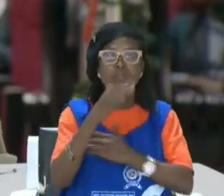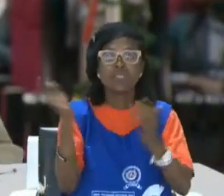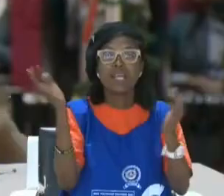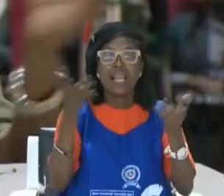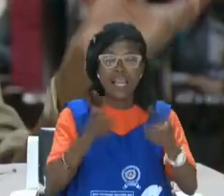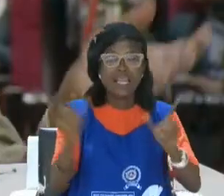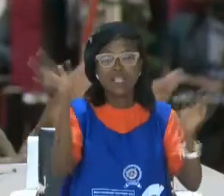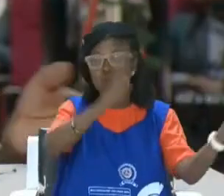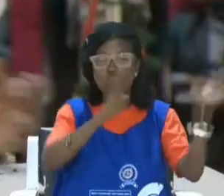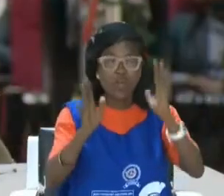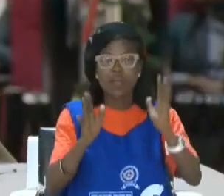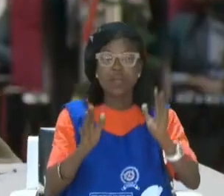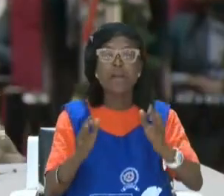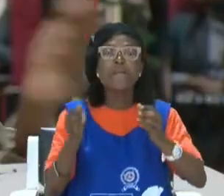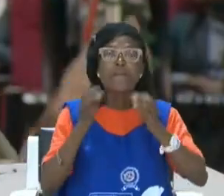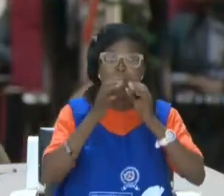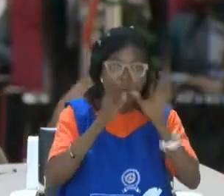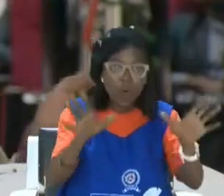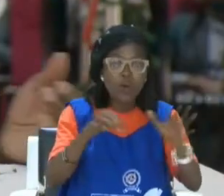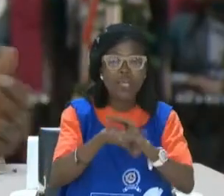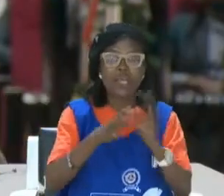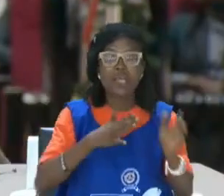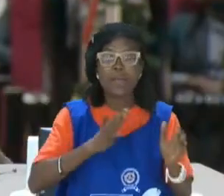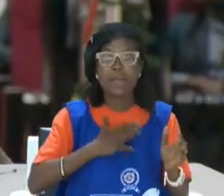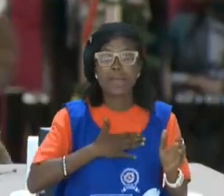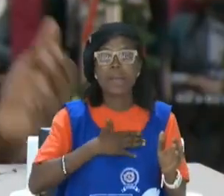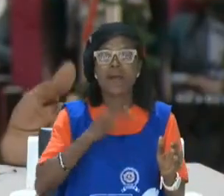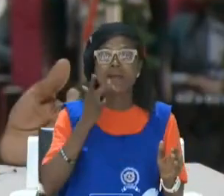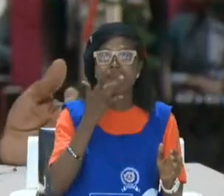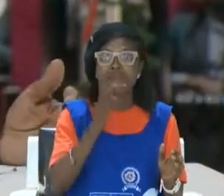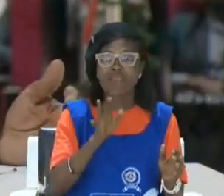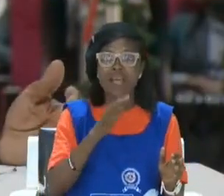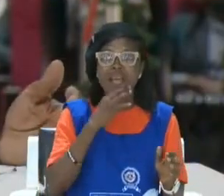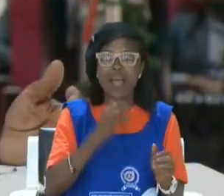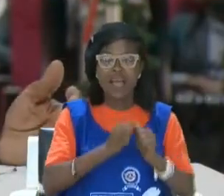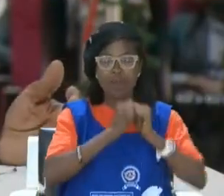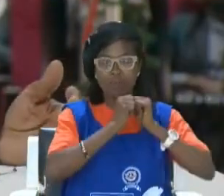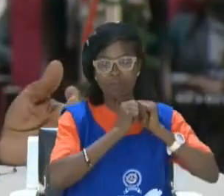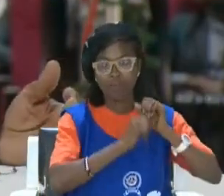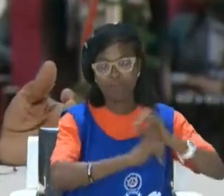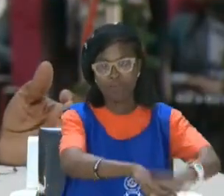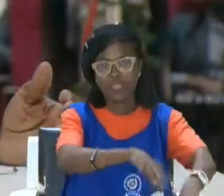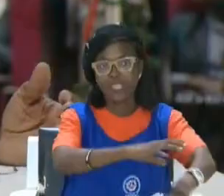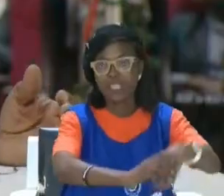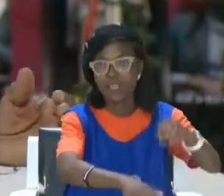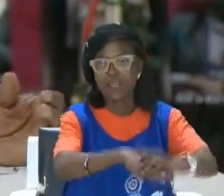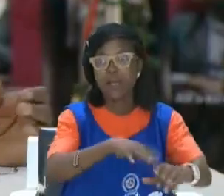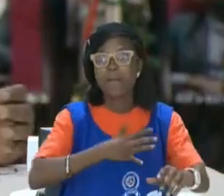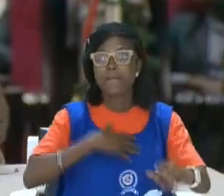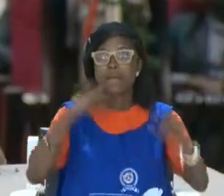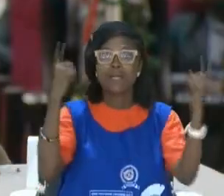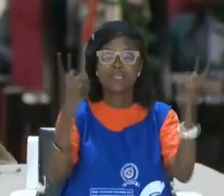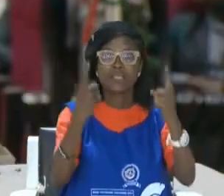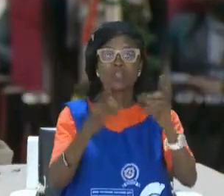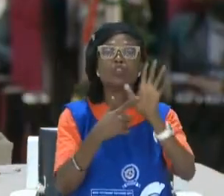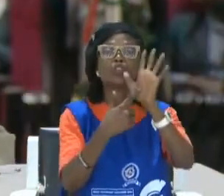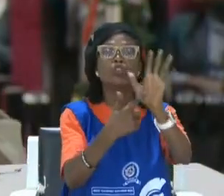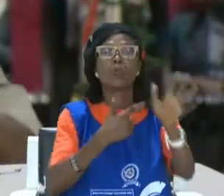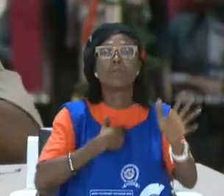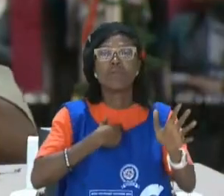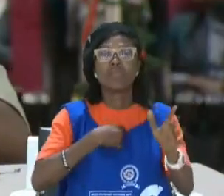I'm confessing my sin. I'm forsaking them. I'm asking, show me mercy.